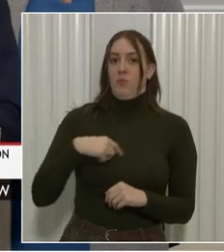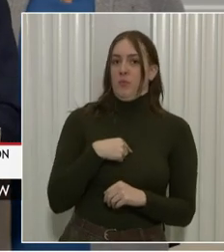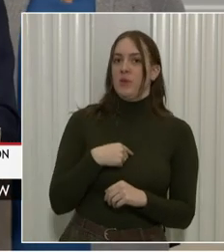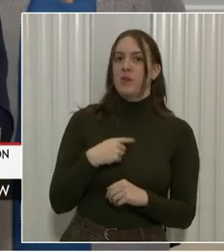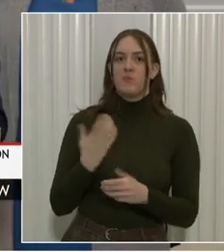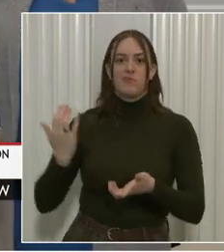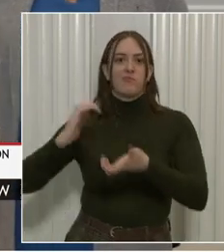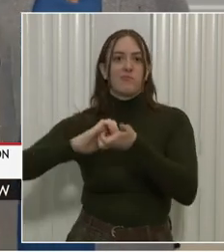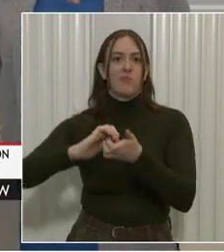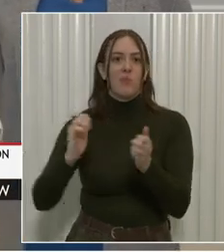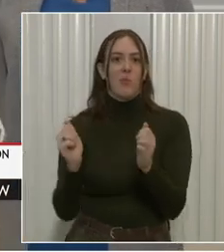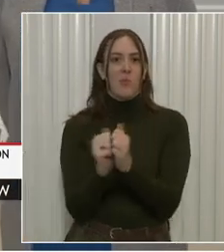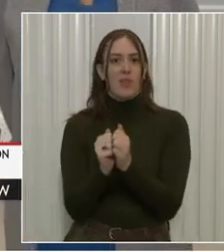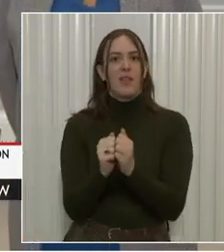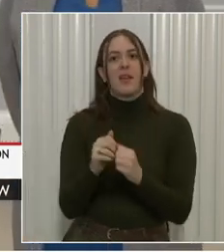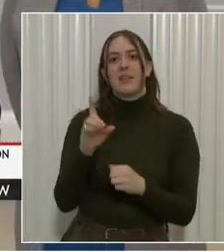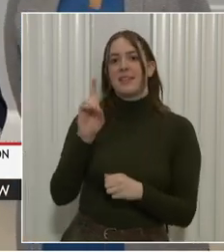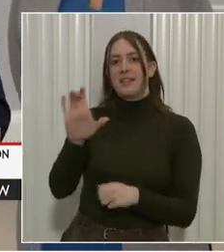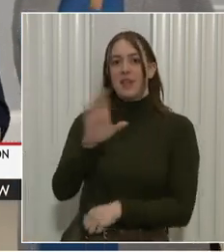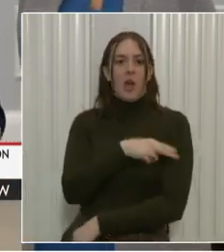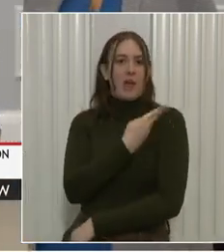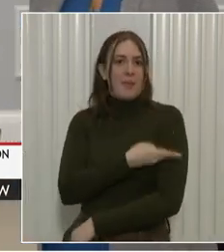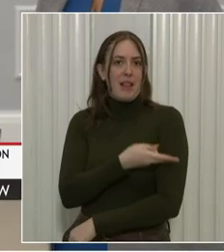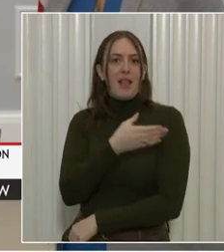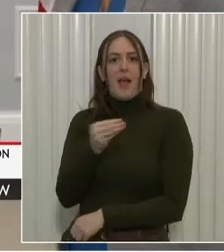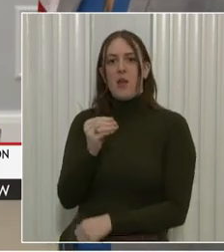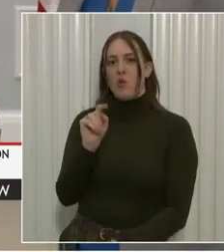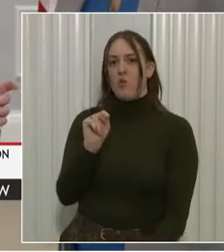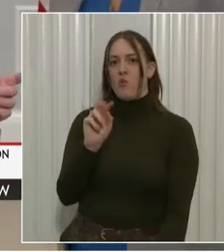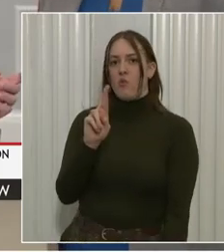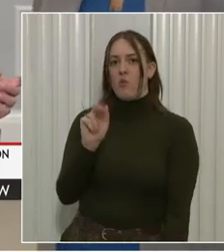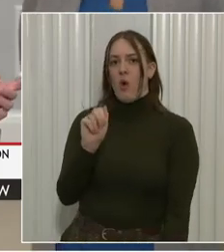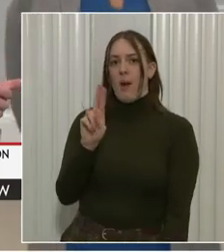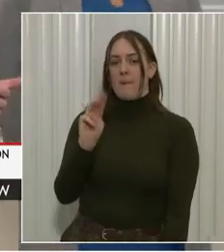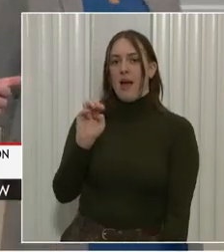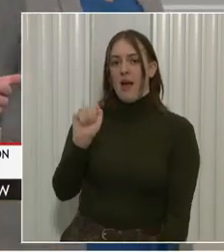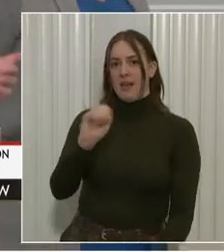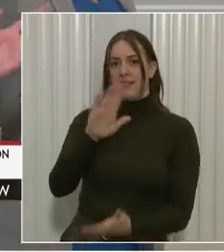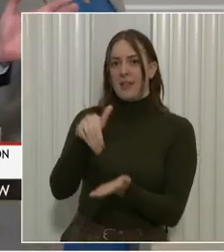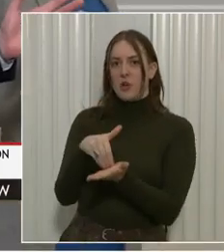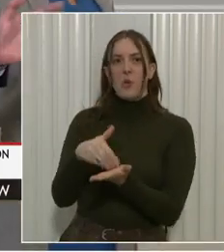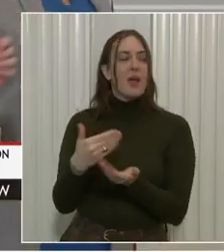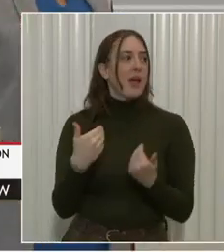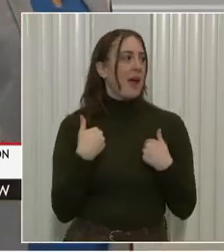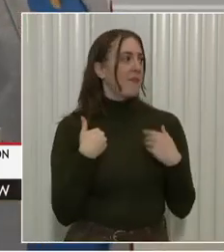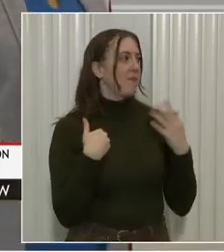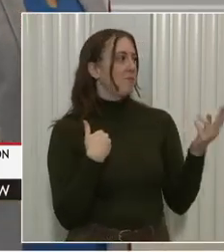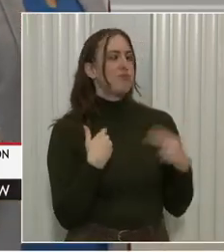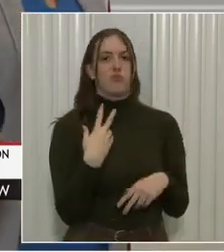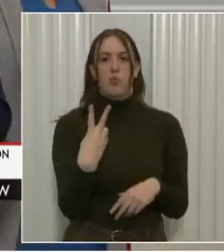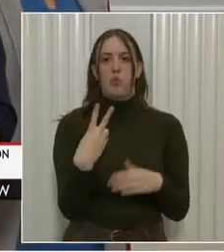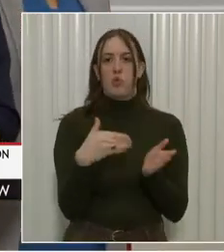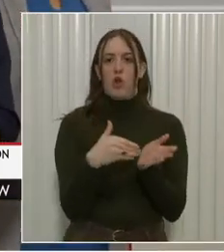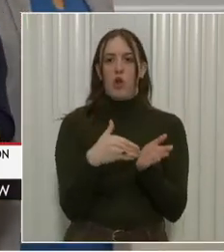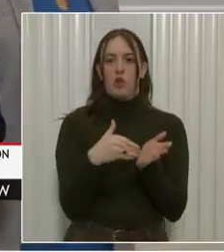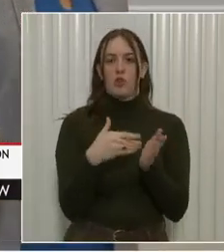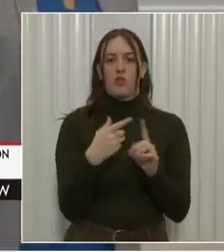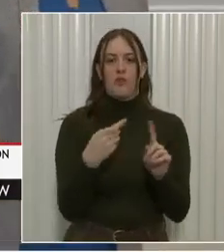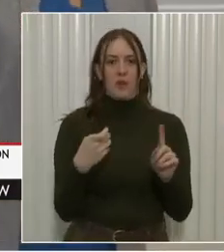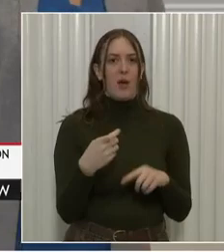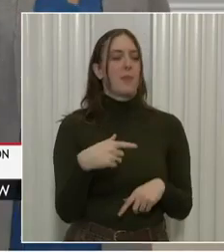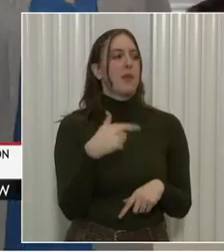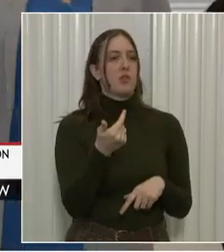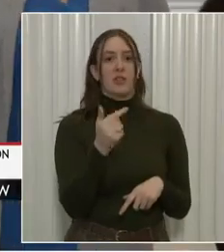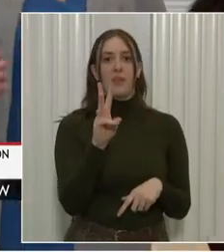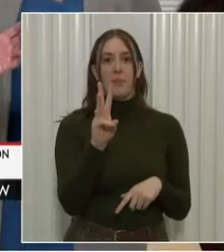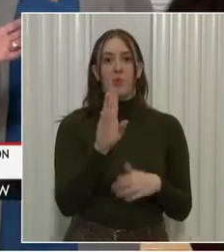I'd like to thank for being here today. We have the two chiefs of trauma from GW University Hospital, Dr. Bob Serrani, and from MedStar Washington